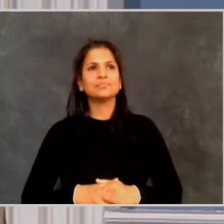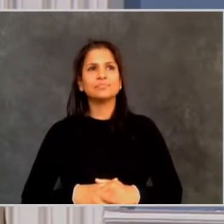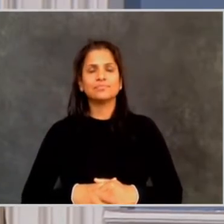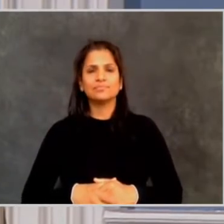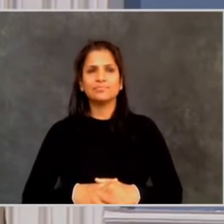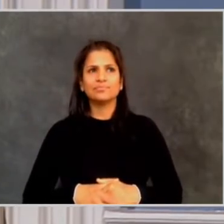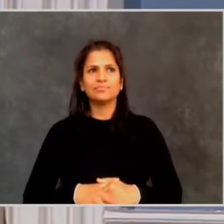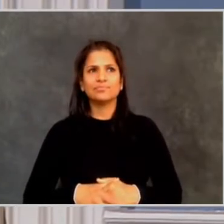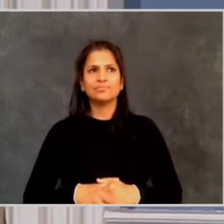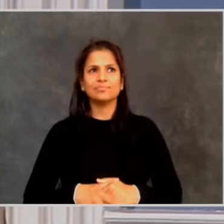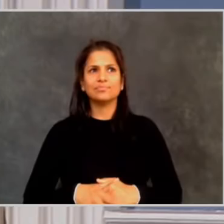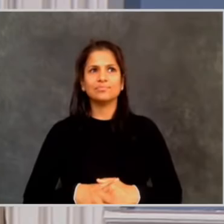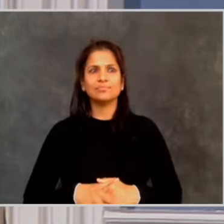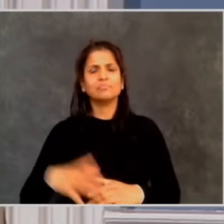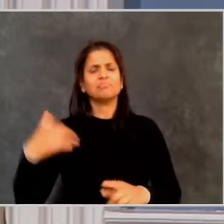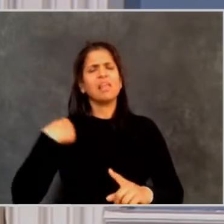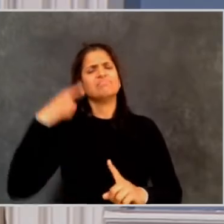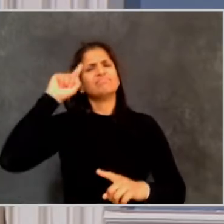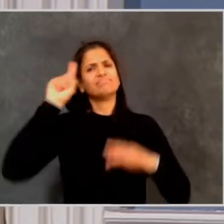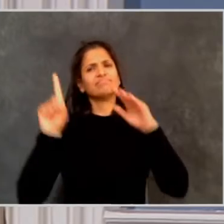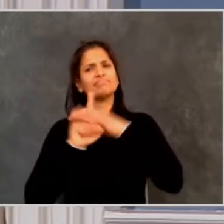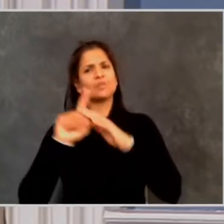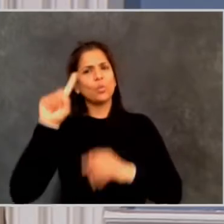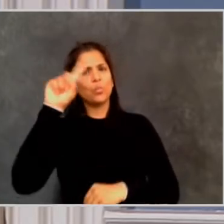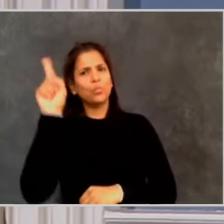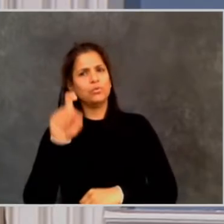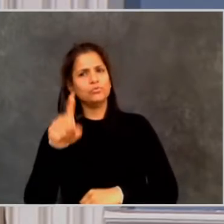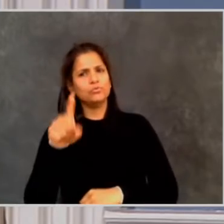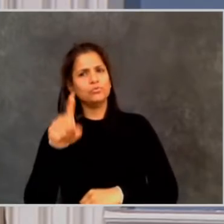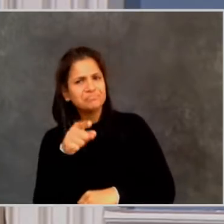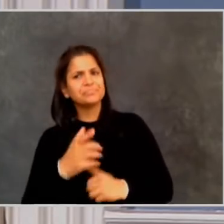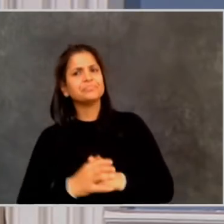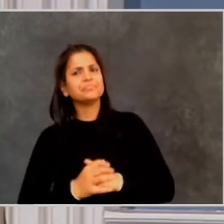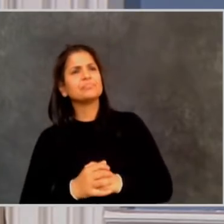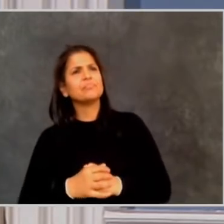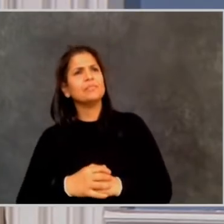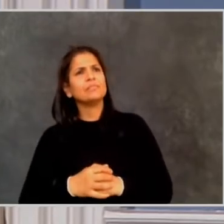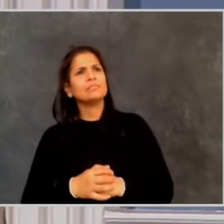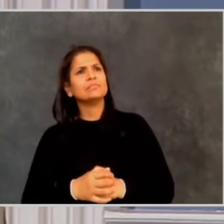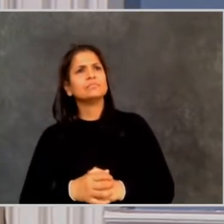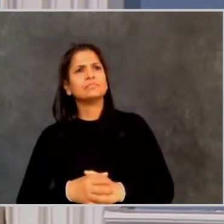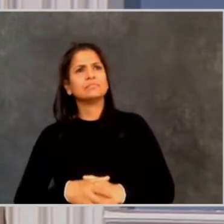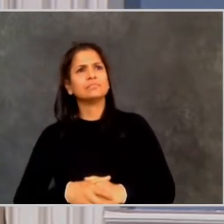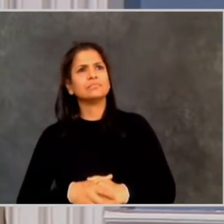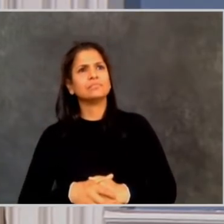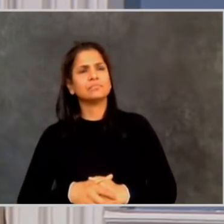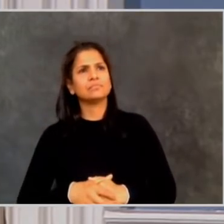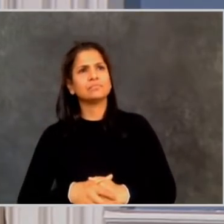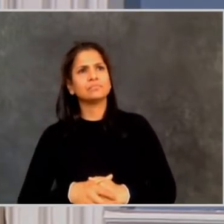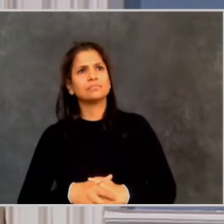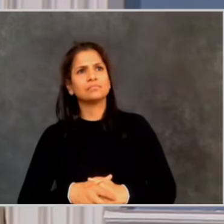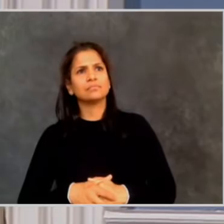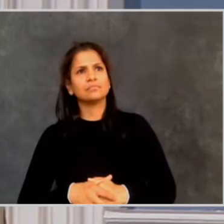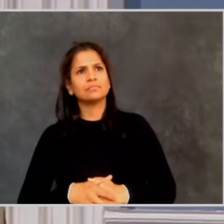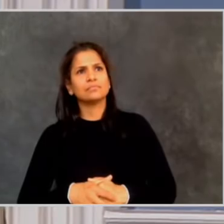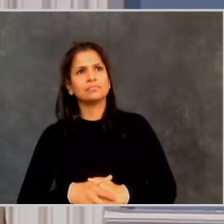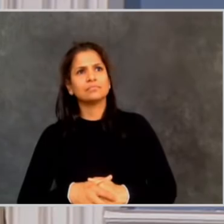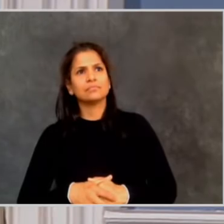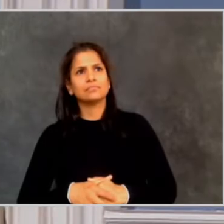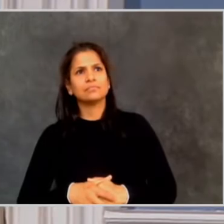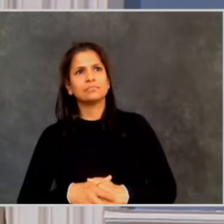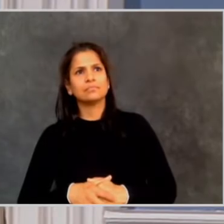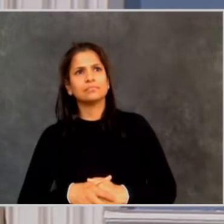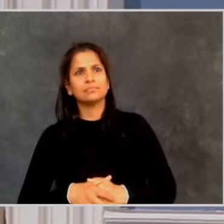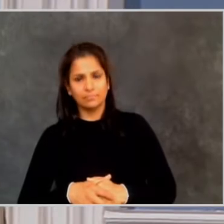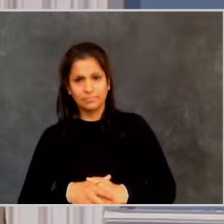And so I agree with Mitch on the individual level that it can help in a number